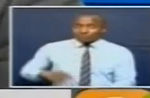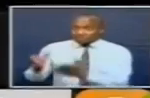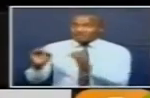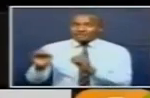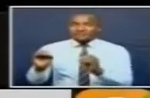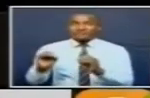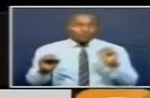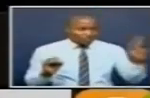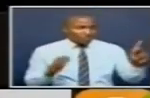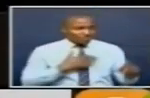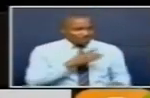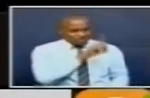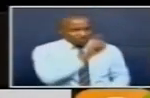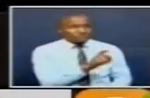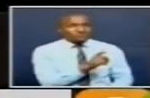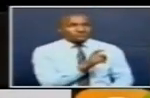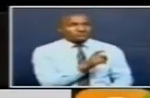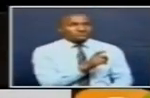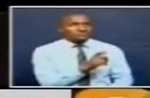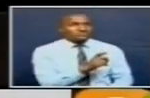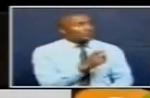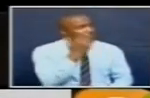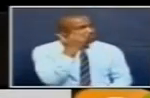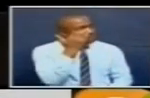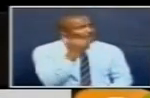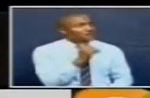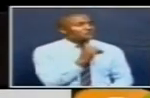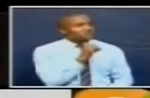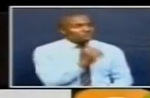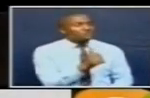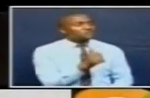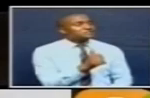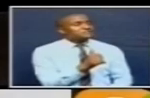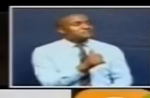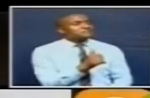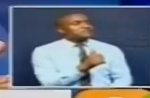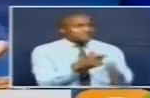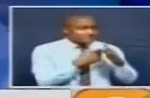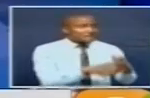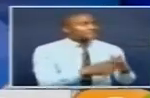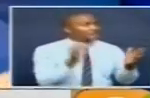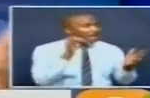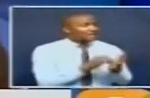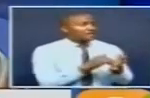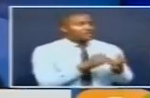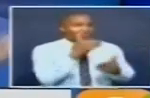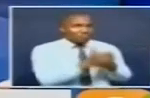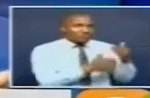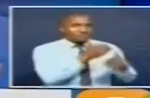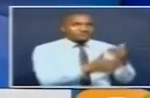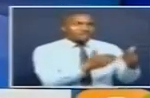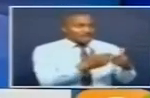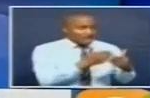my question is, why didn't you let the process of tendering start again the way you wanted it to happen that time